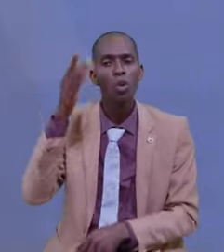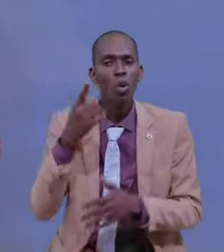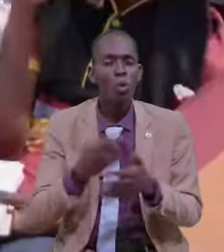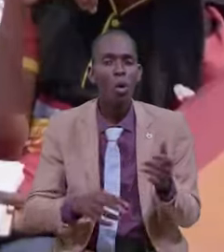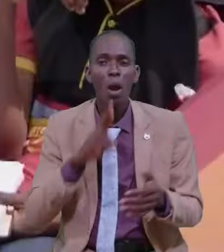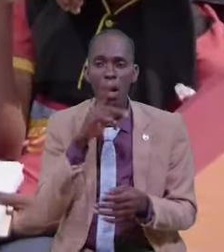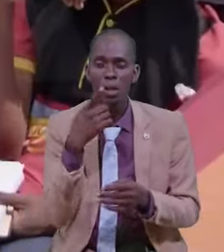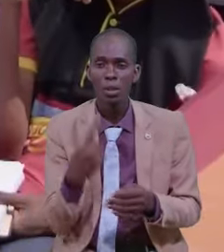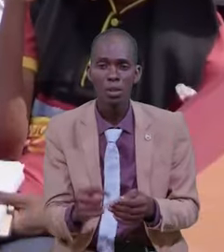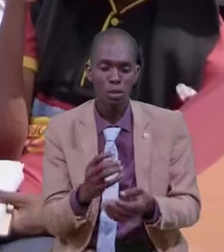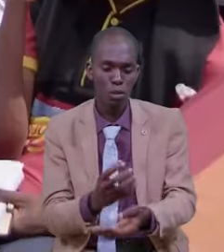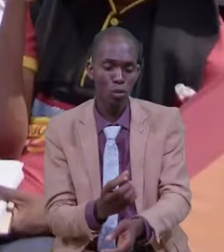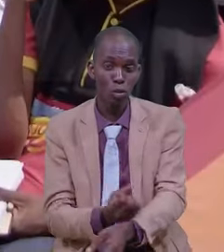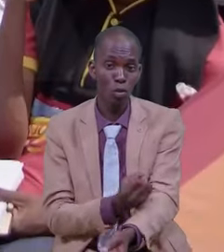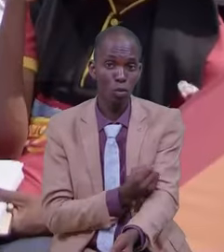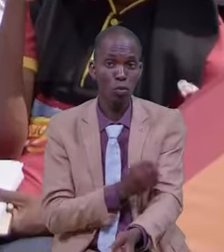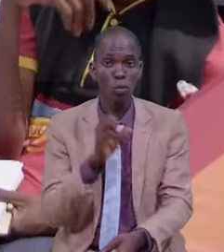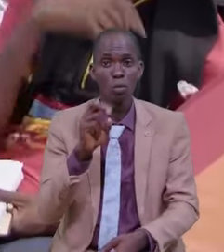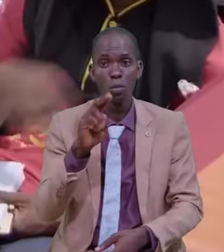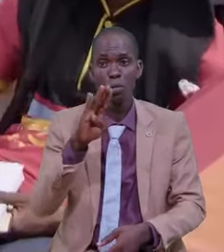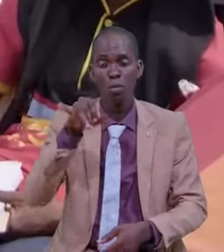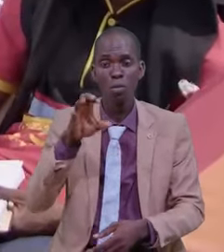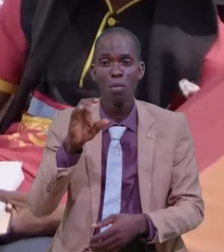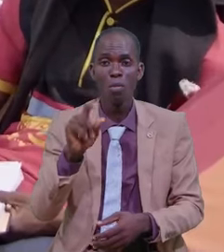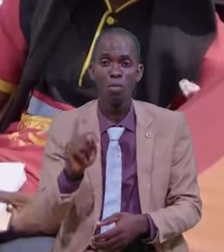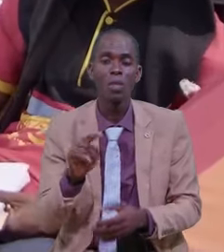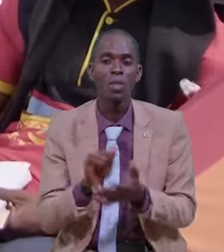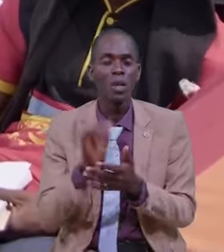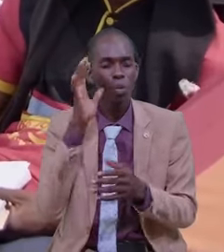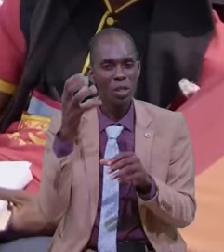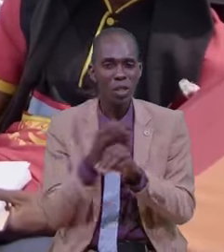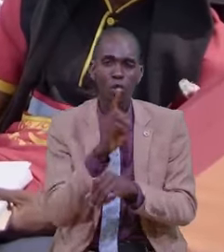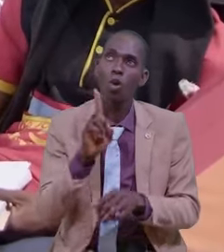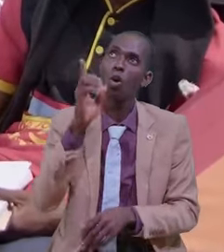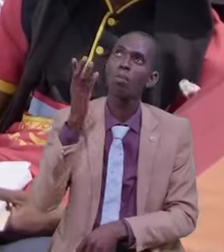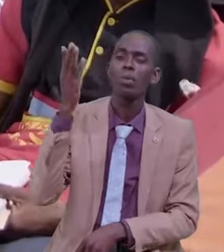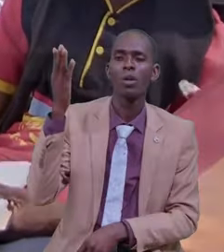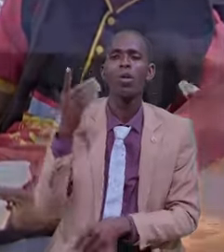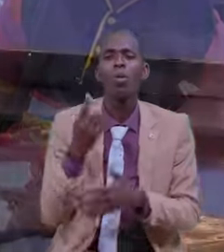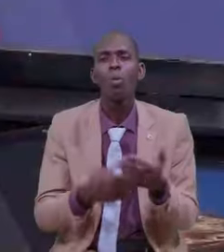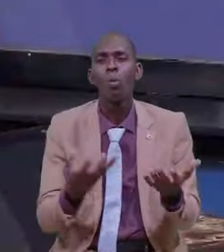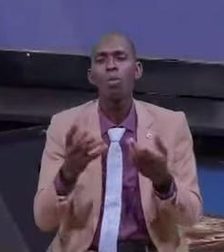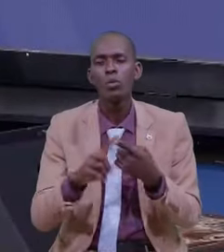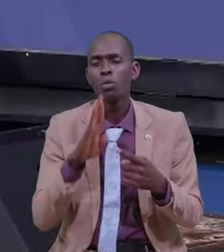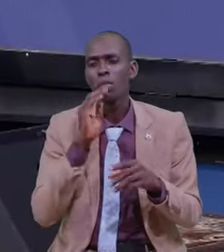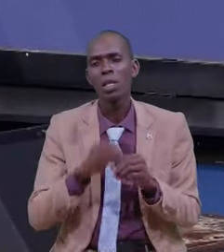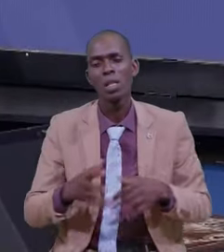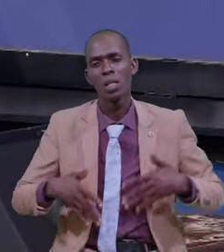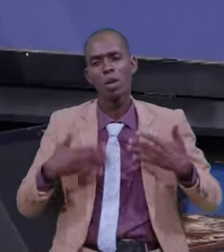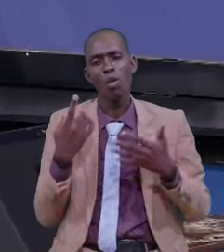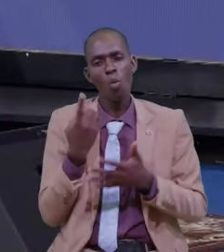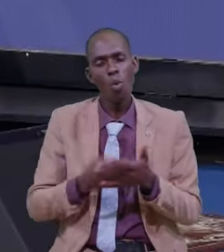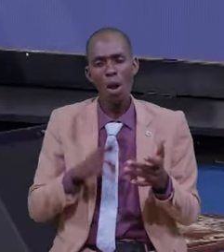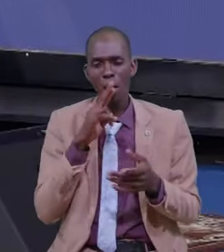me there? Where do I want to be in life? And what are the connections that will get